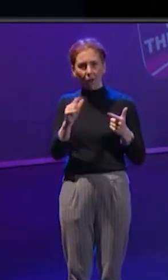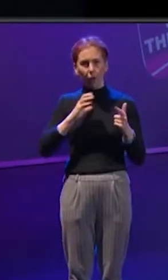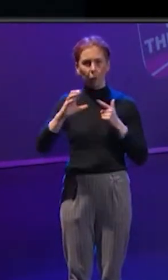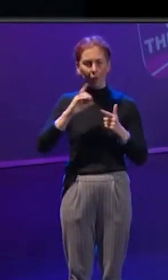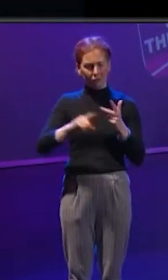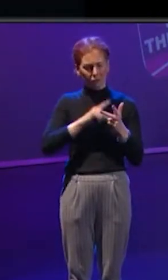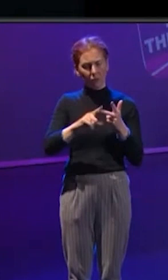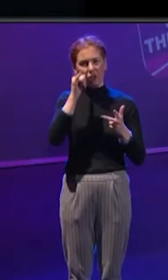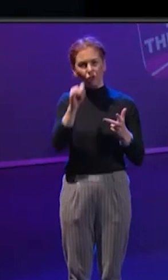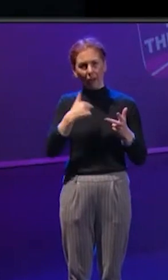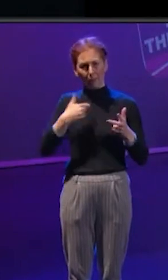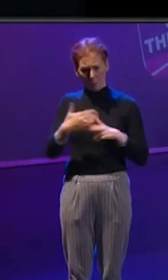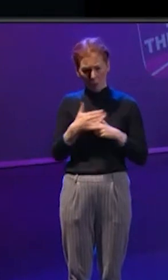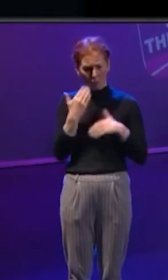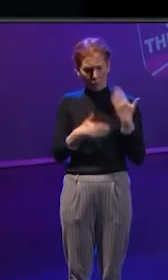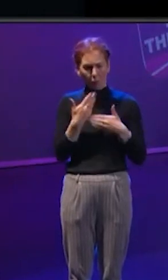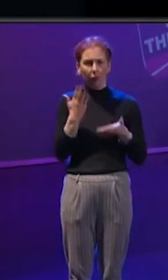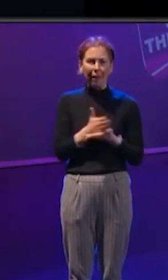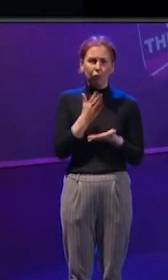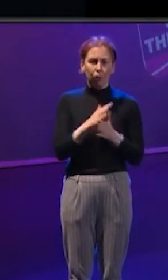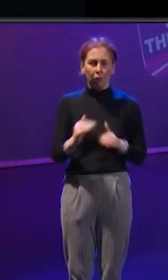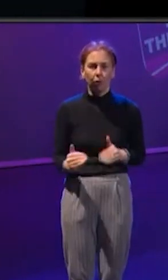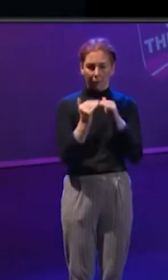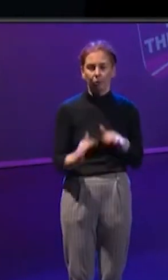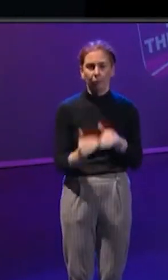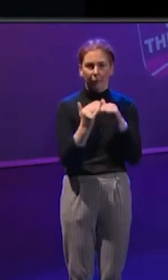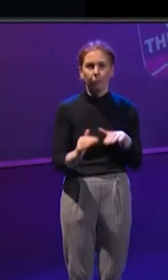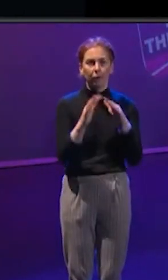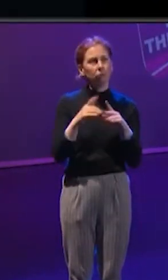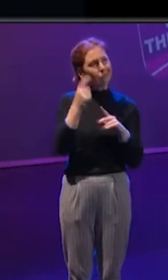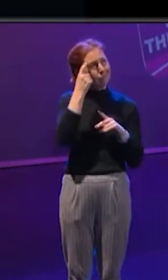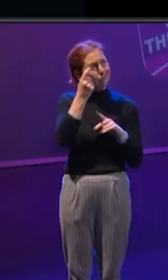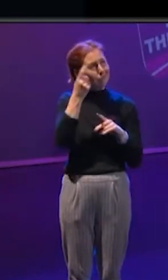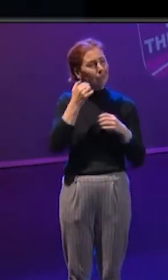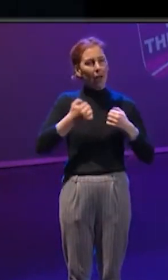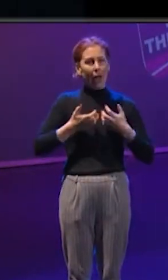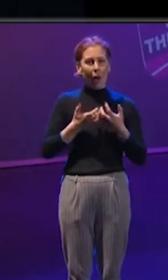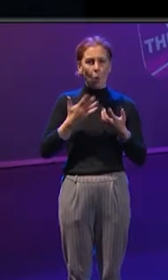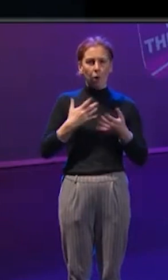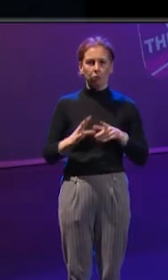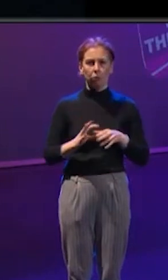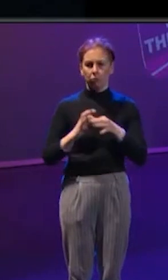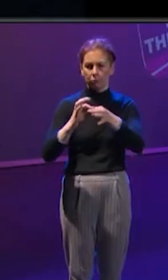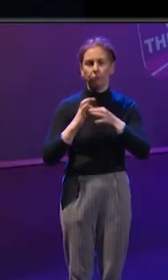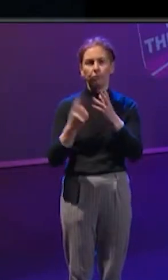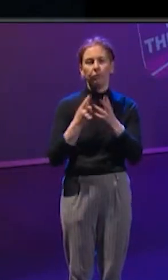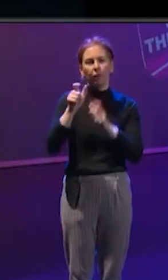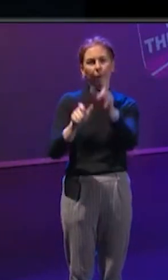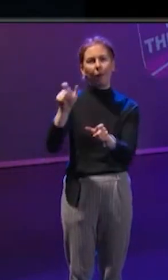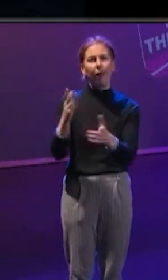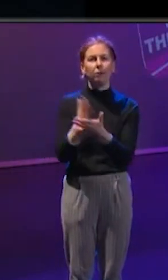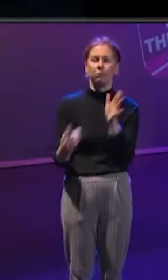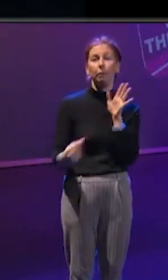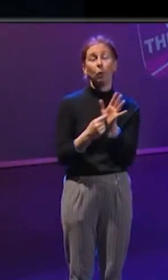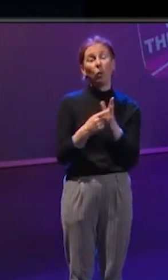and realigning kind of, you know, what I believe in and how I want to approach other people. And I think it's just really important for me to